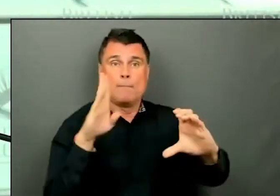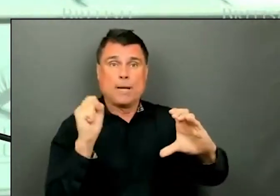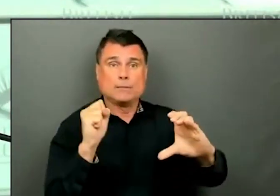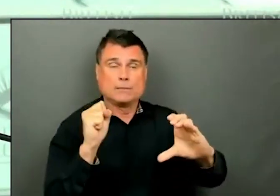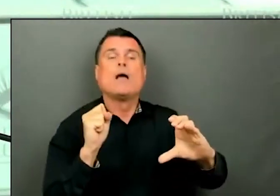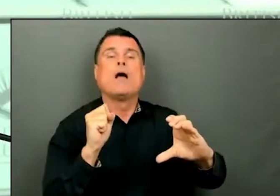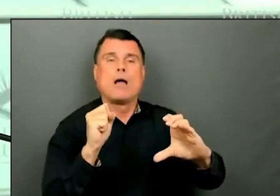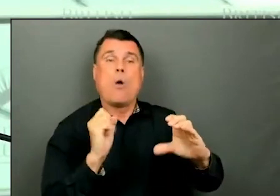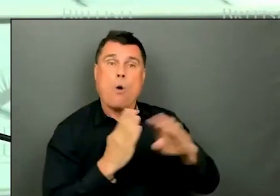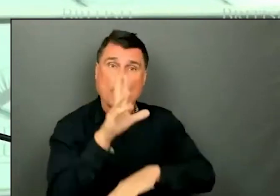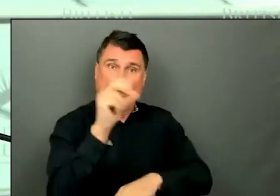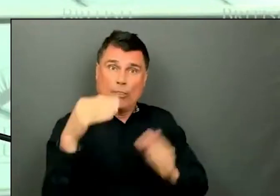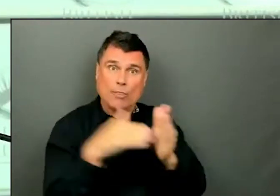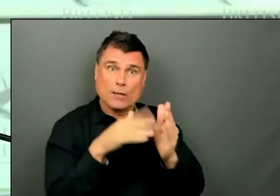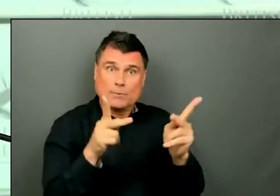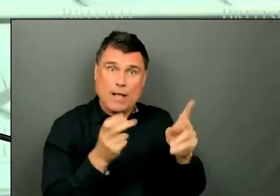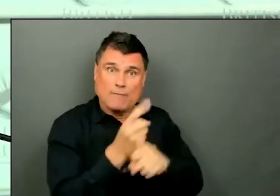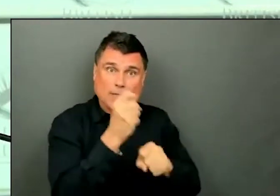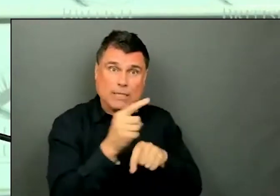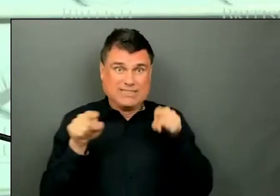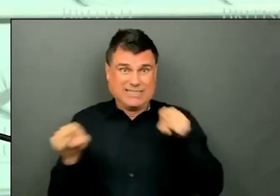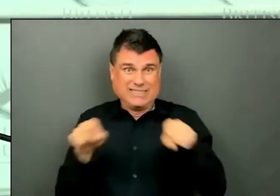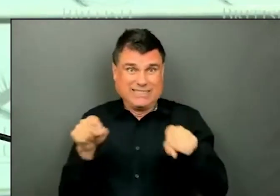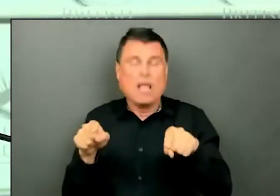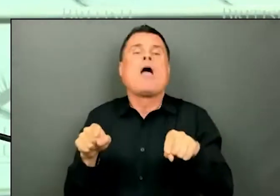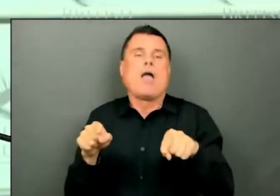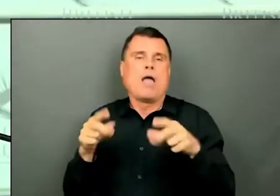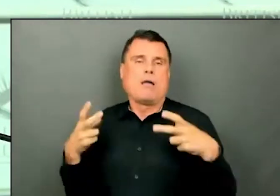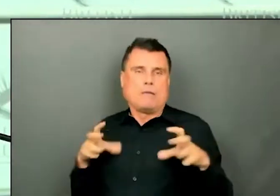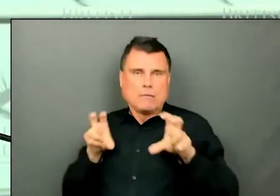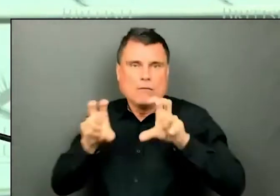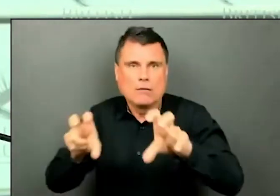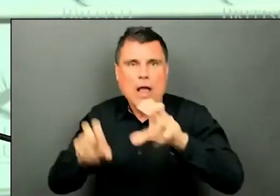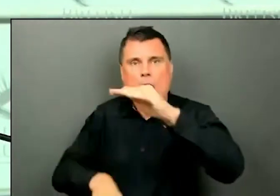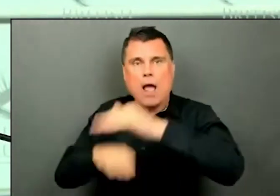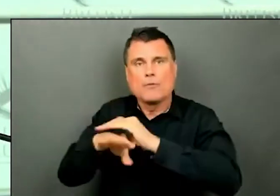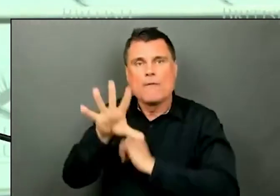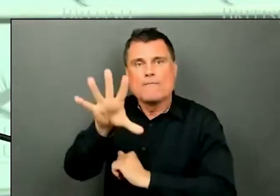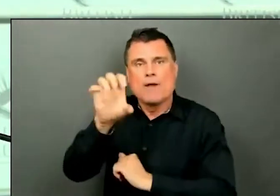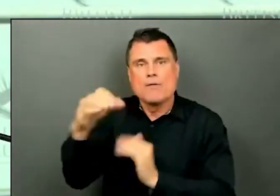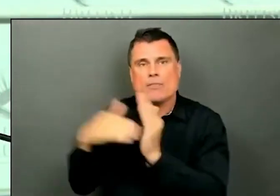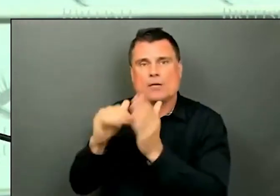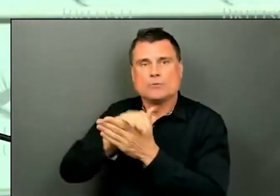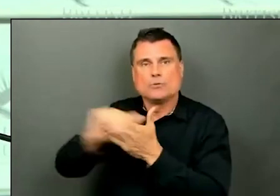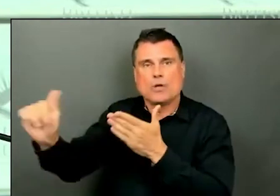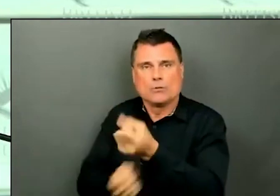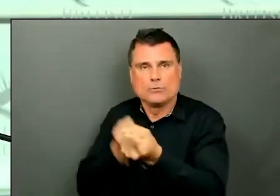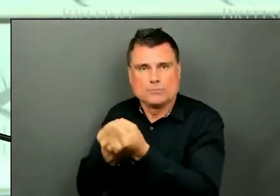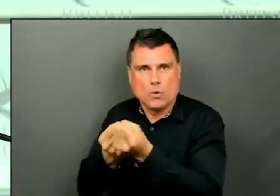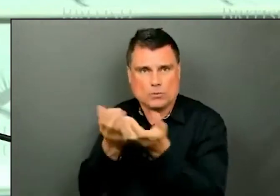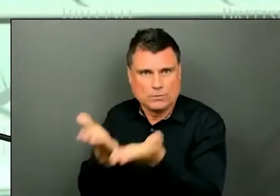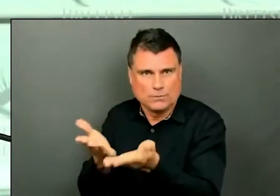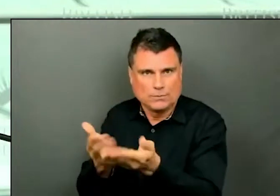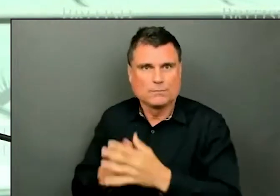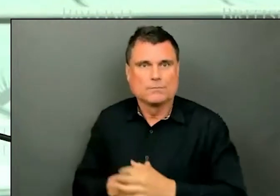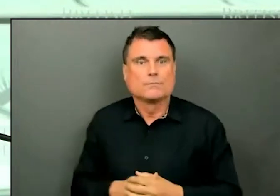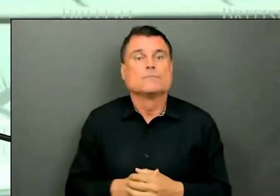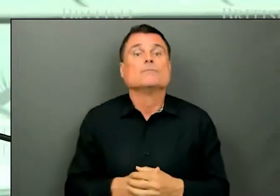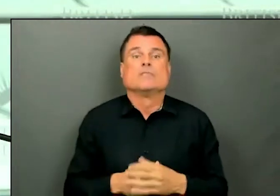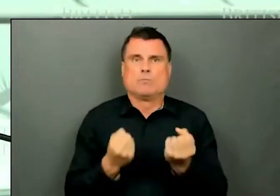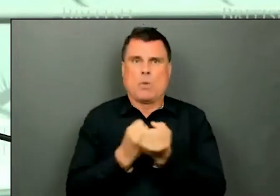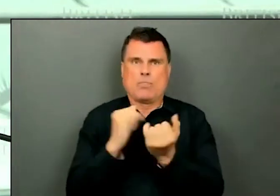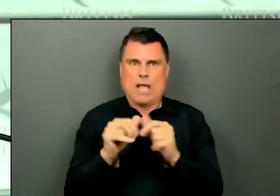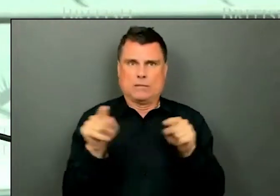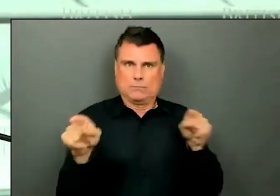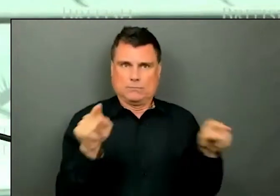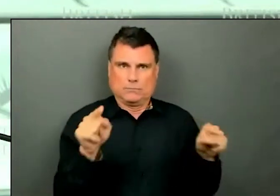more passengers per year are both eligible for up to 500,000. Supporting anchor attractions and tour bus